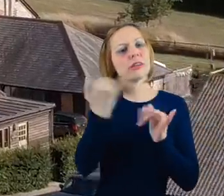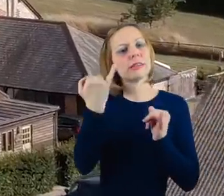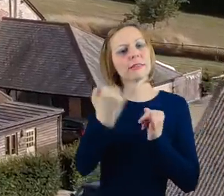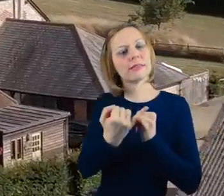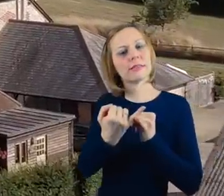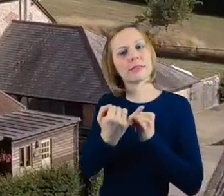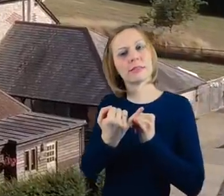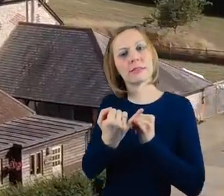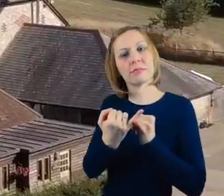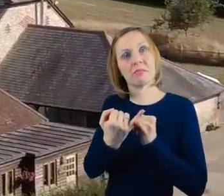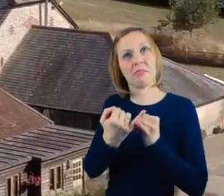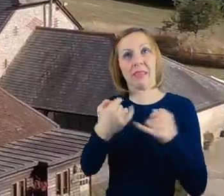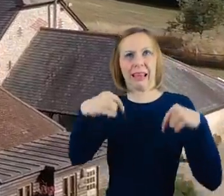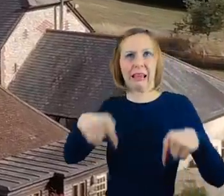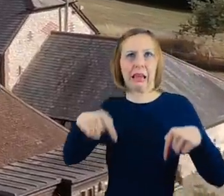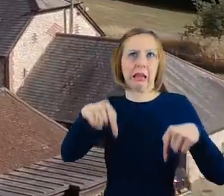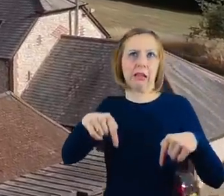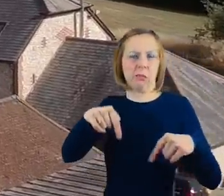We've been here since